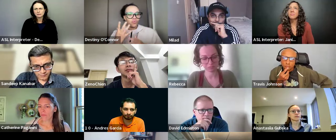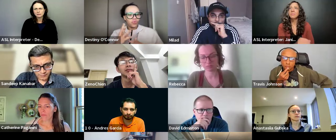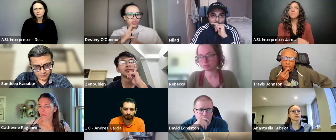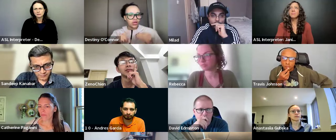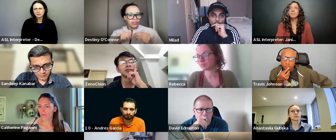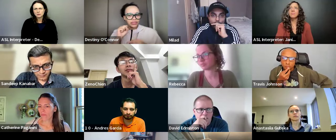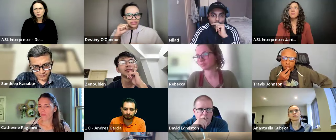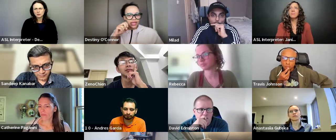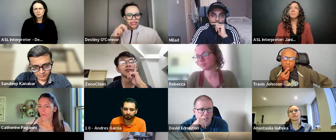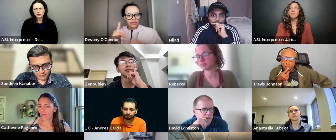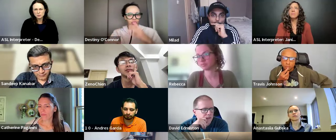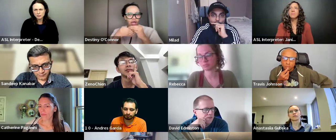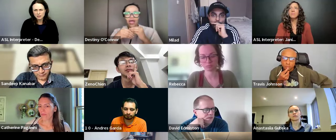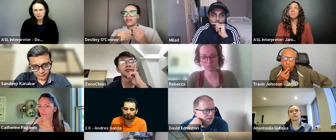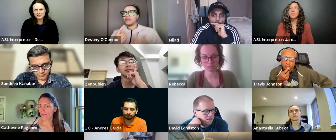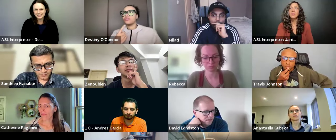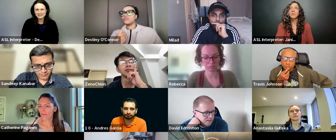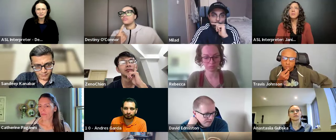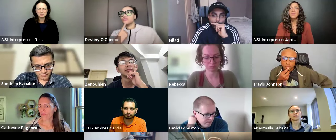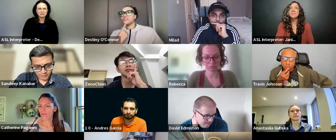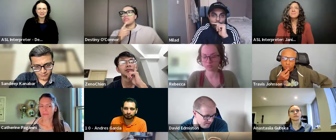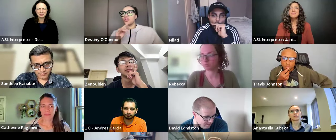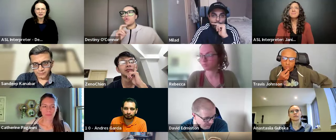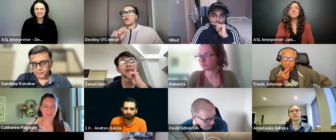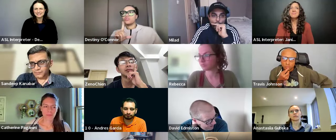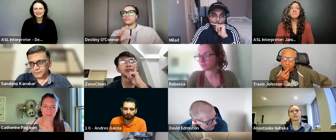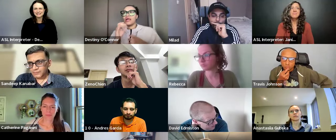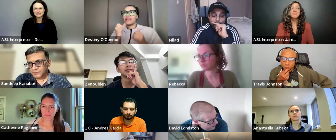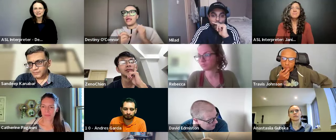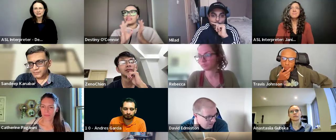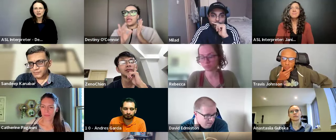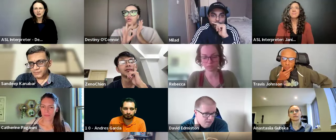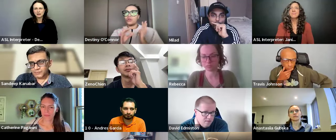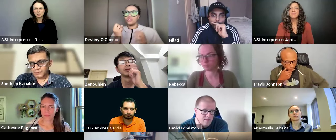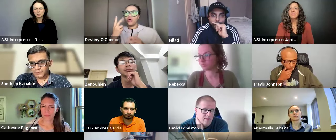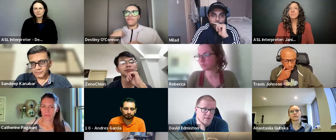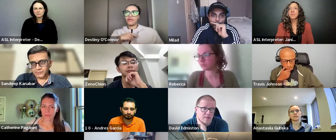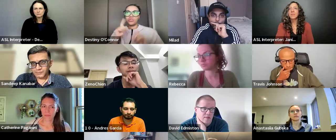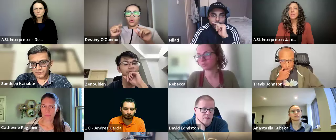adding? What did you want to talk about, Sandeep? Was there one more thing you wanted to discuss?